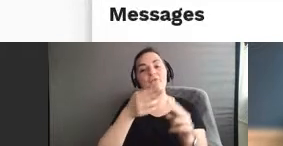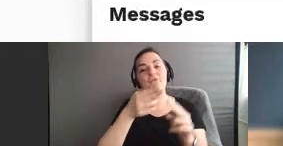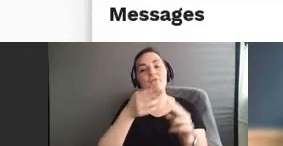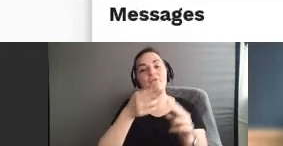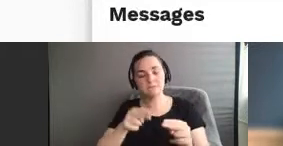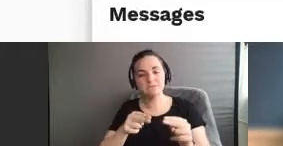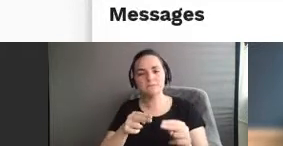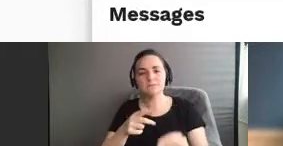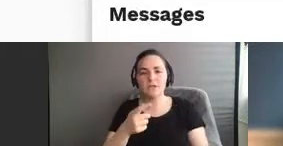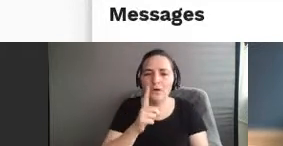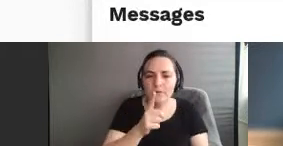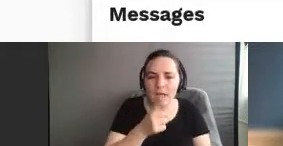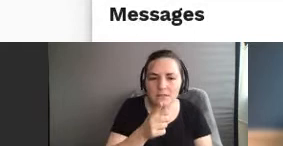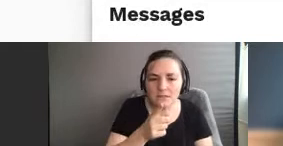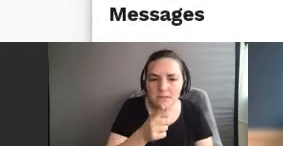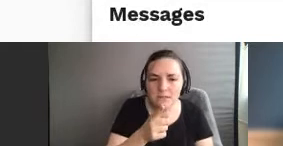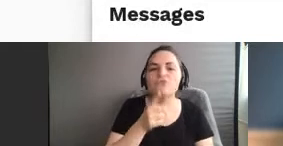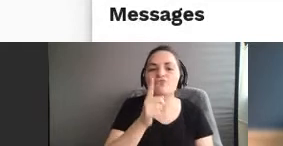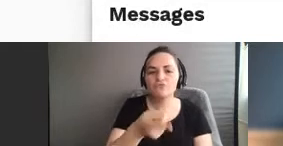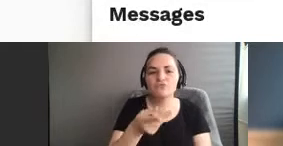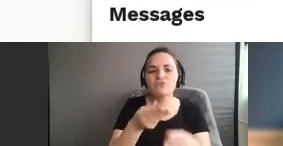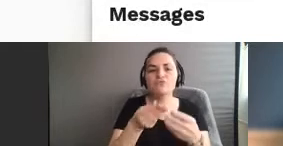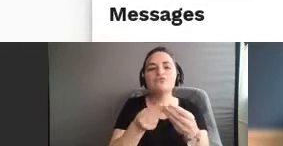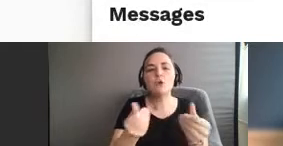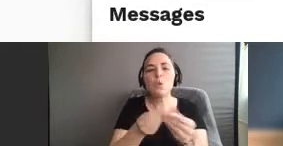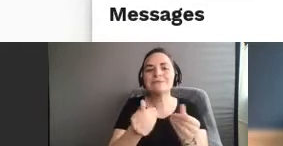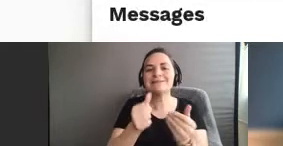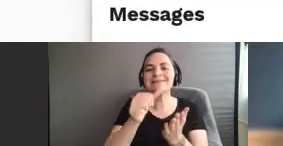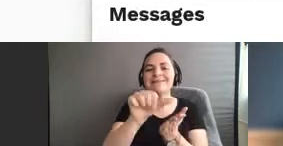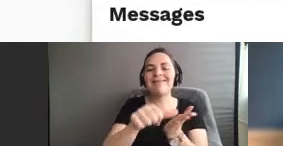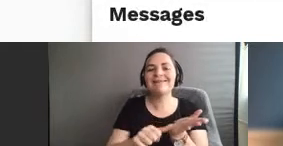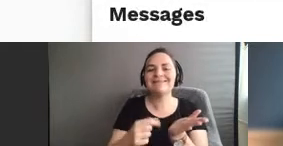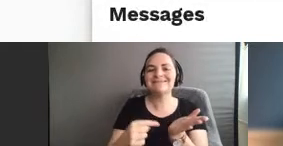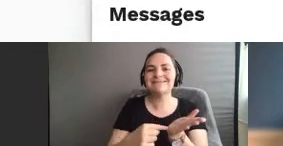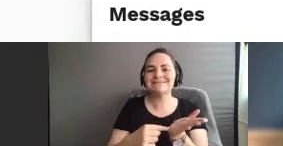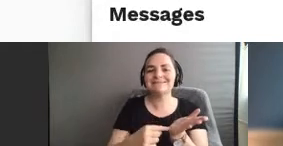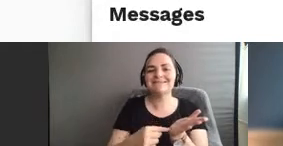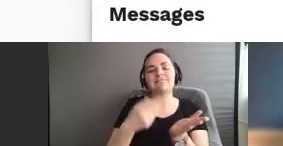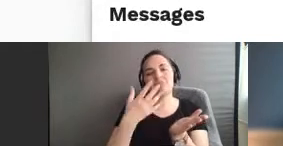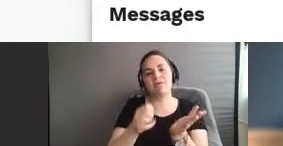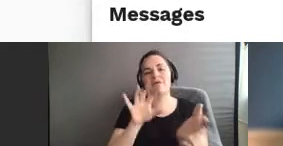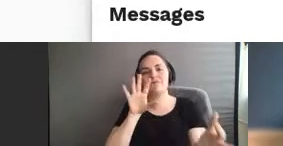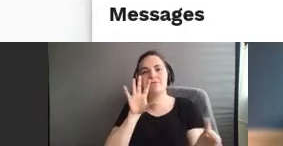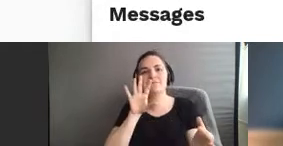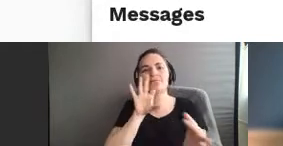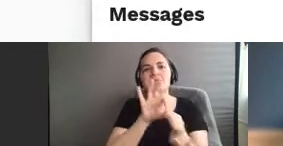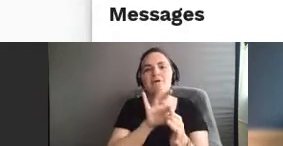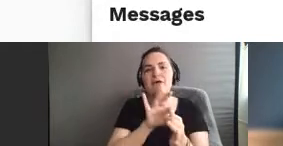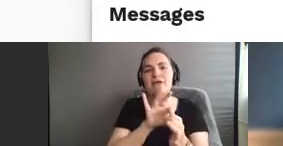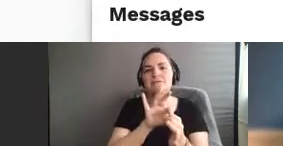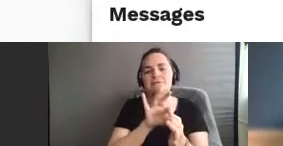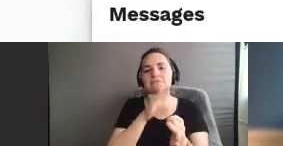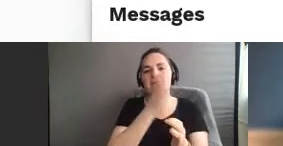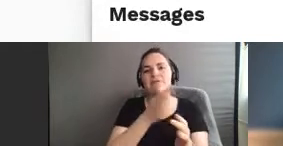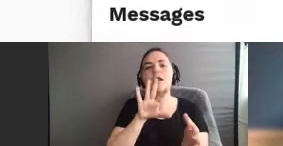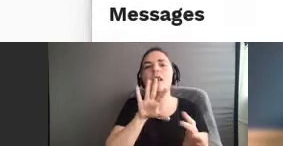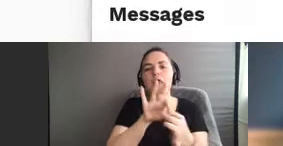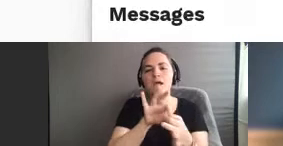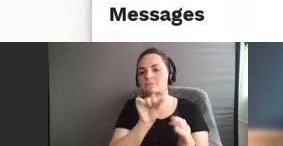on resources. I think, yeah, there you go. So if you go into the resources list, you've also got a direct link to the module reading list in